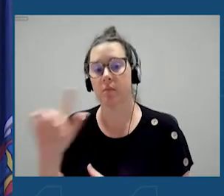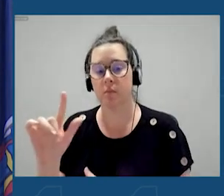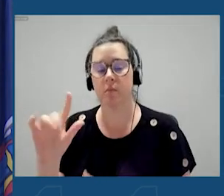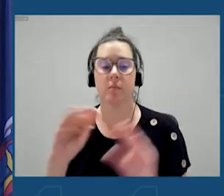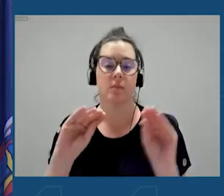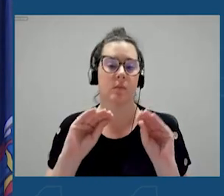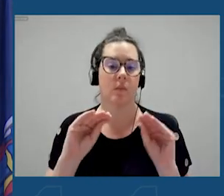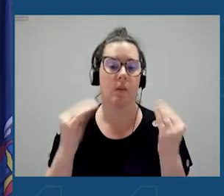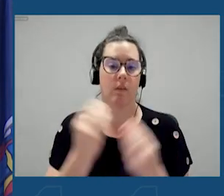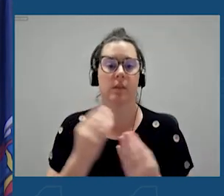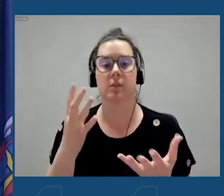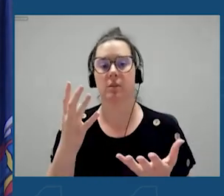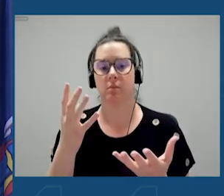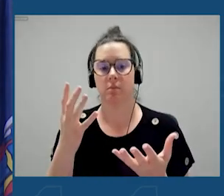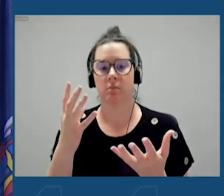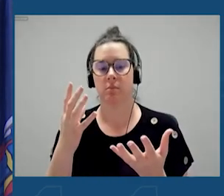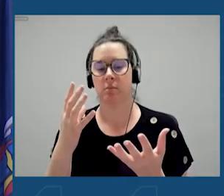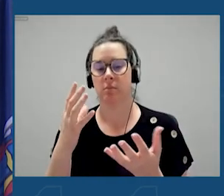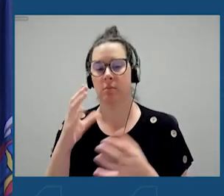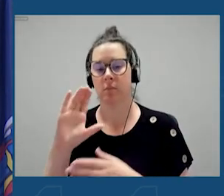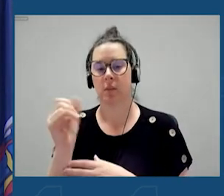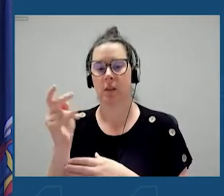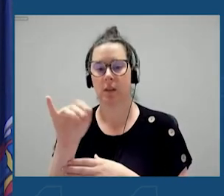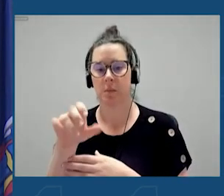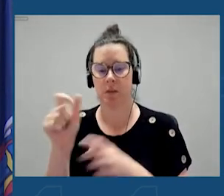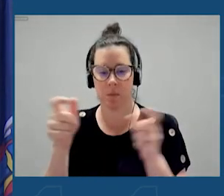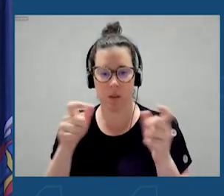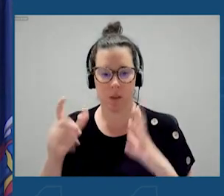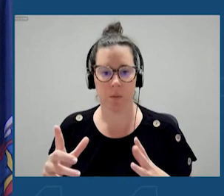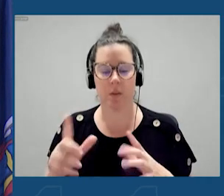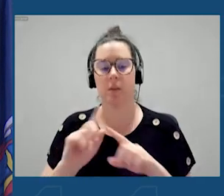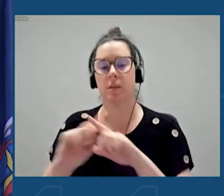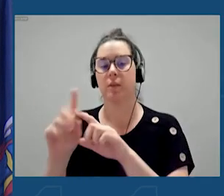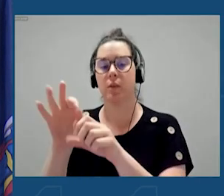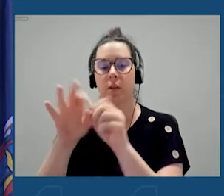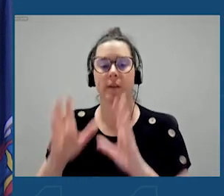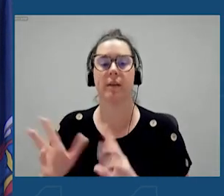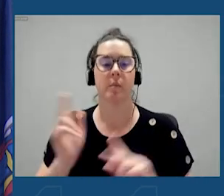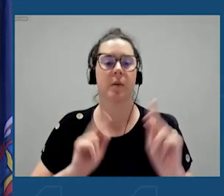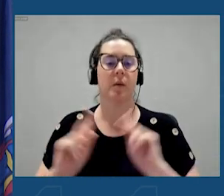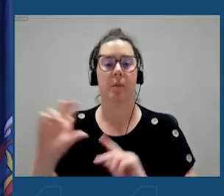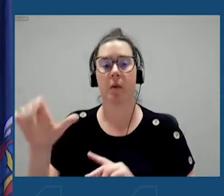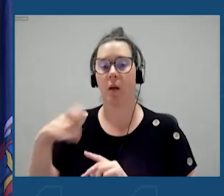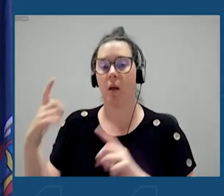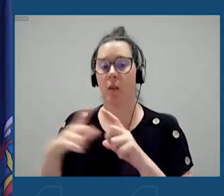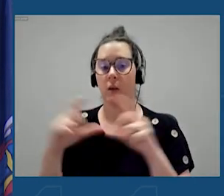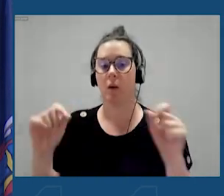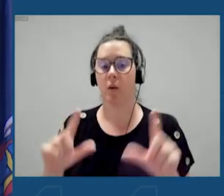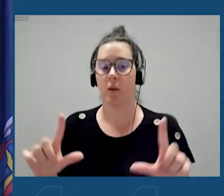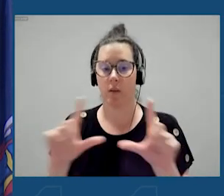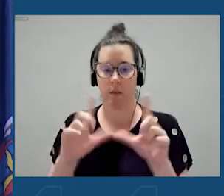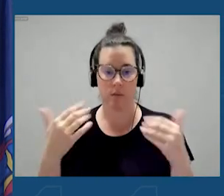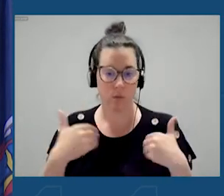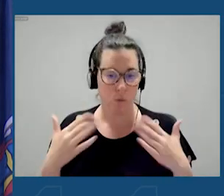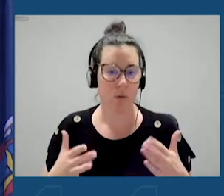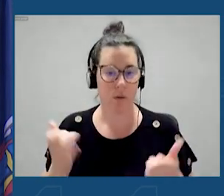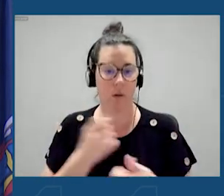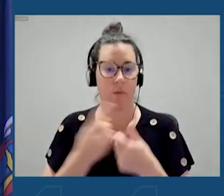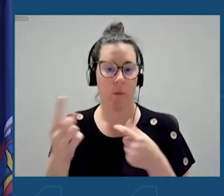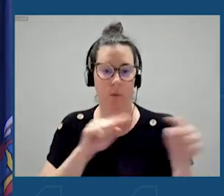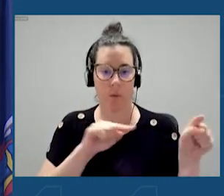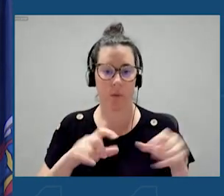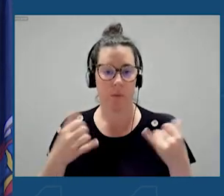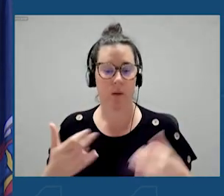the various elected officials that are here today, my fellow card license holders, and everyone in attendance today. My name is